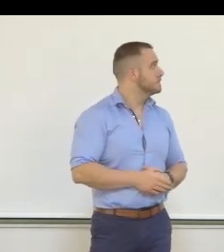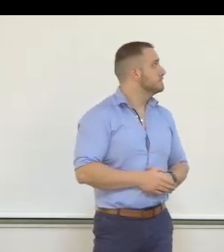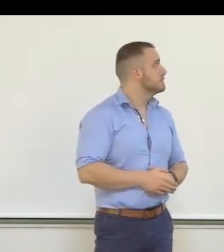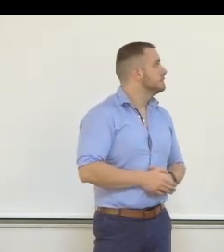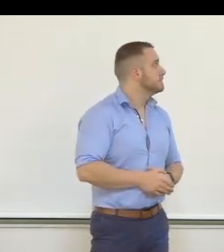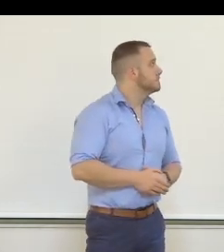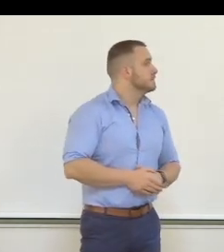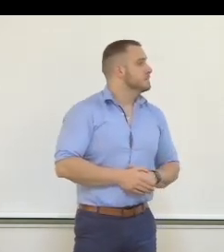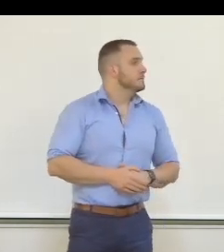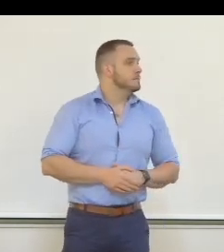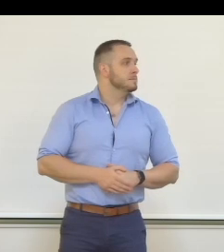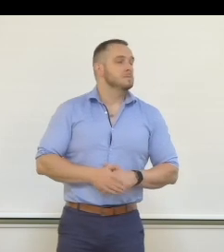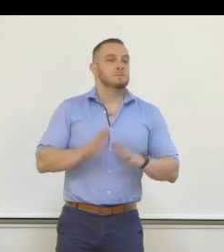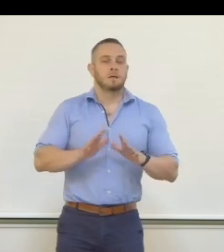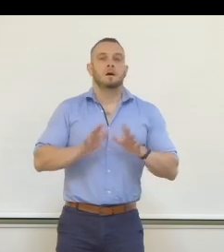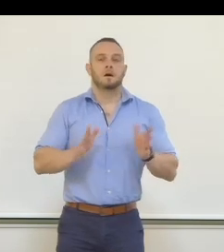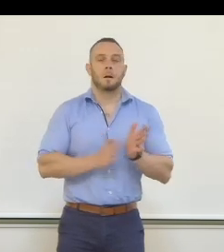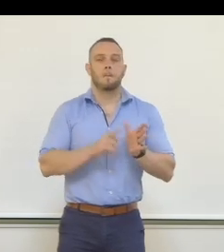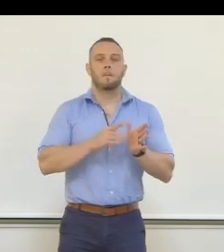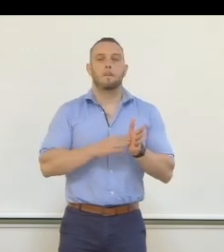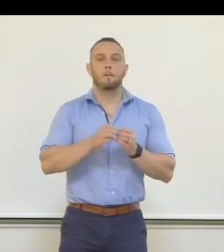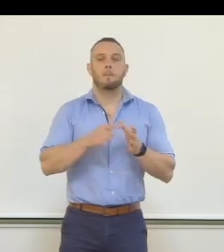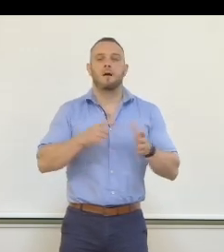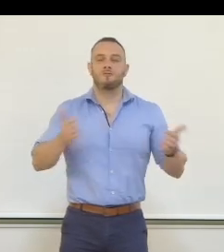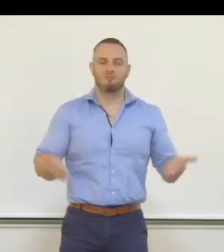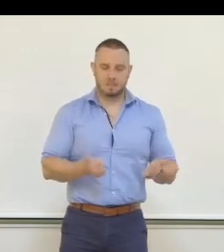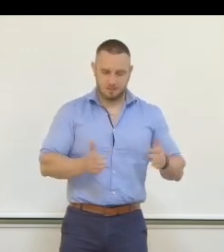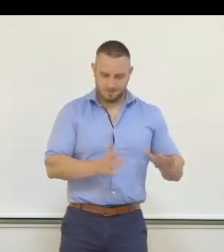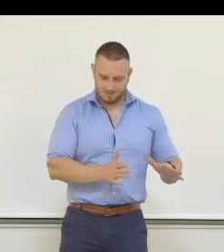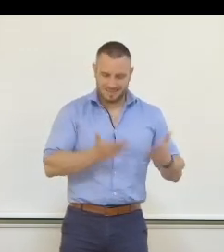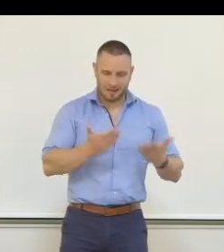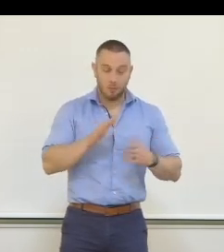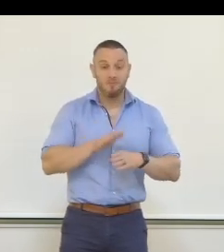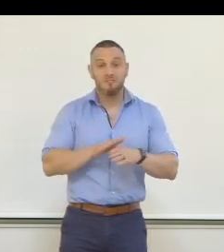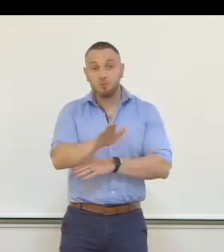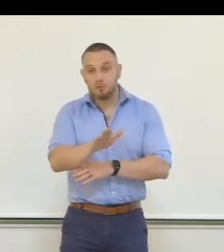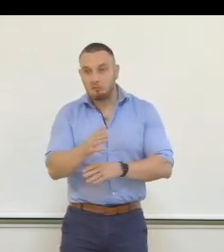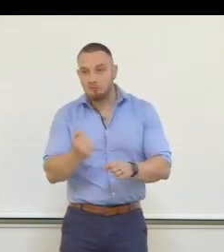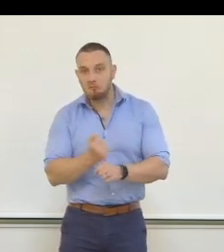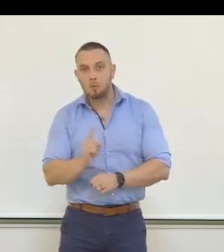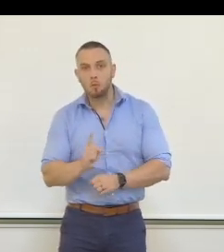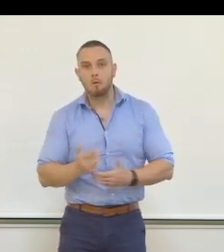Okay. Done with MaMBA. Now, looking into the future, what are we doing now?